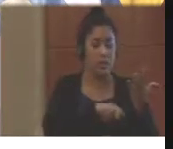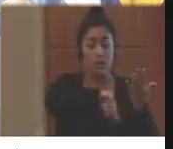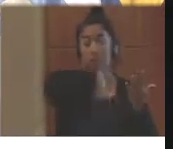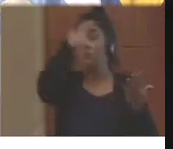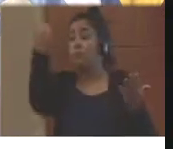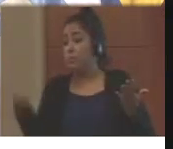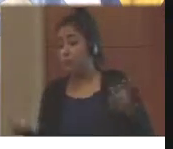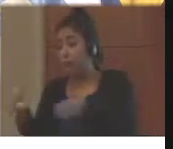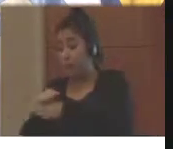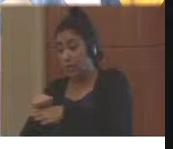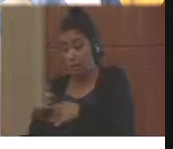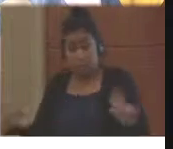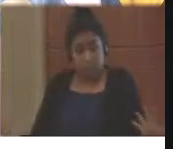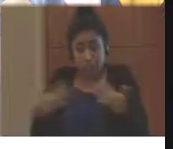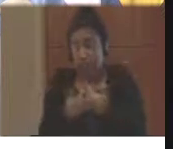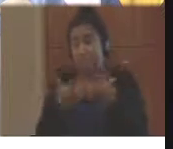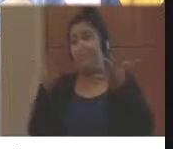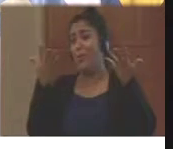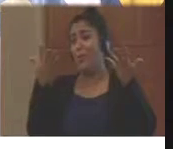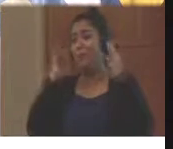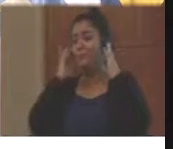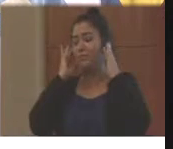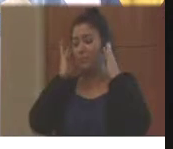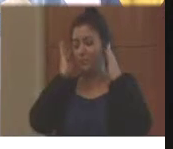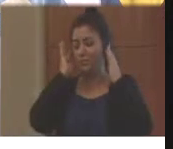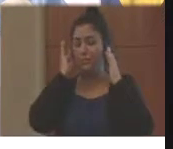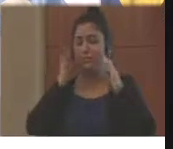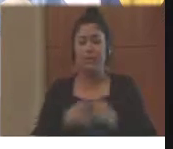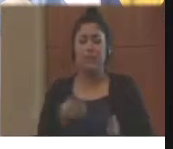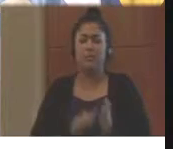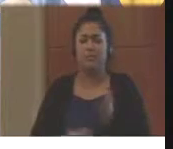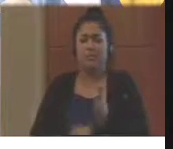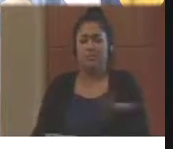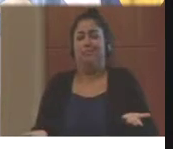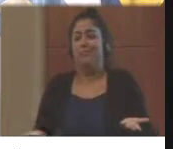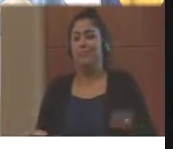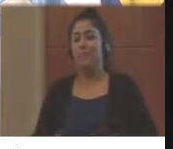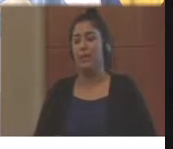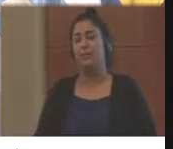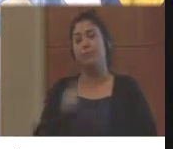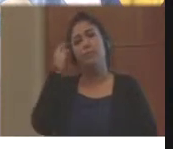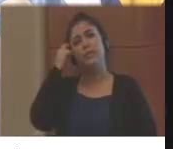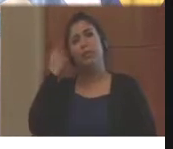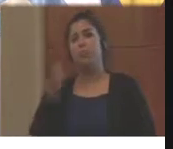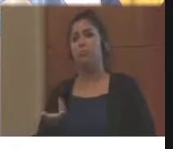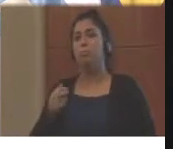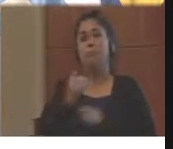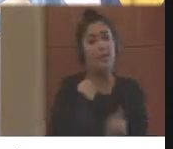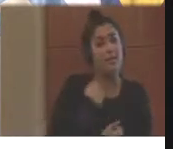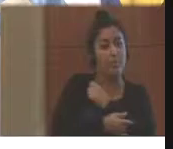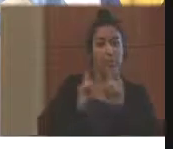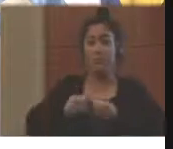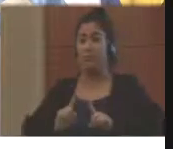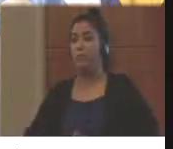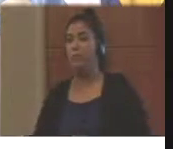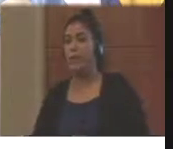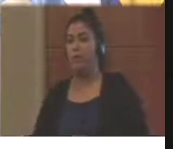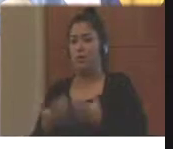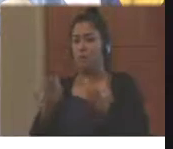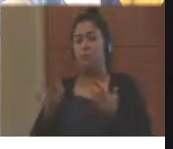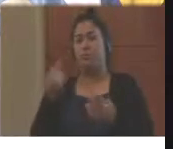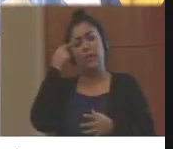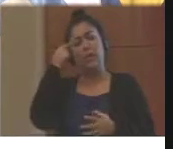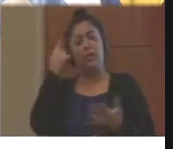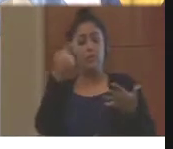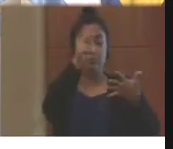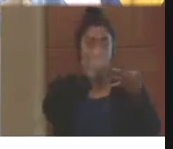what practical practices, between harmony and theory and practice? If in our countries, if we really put into practice in our